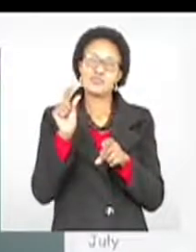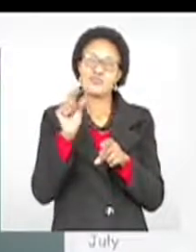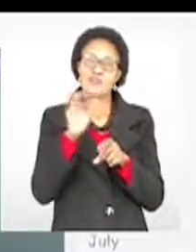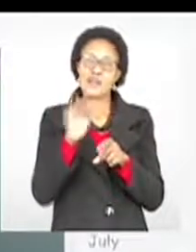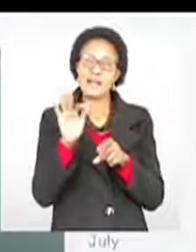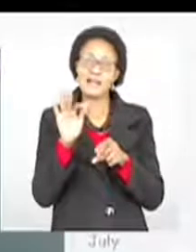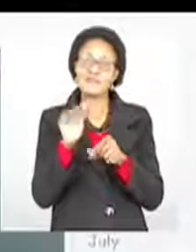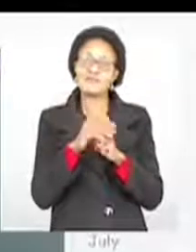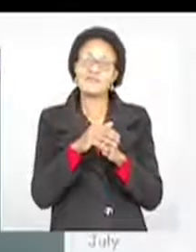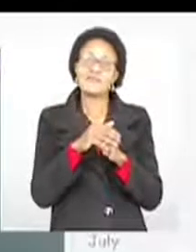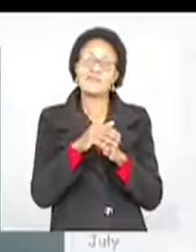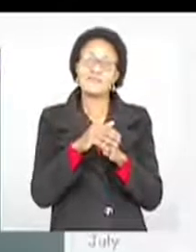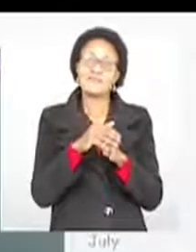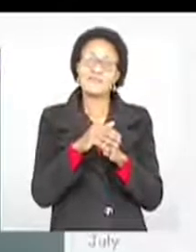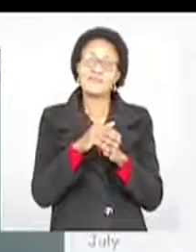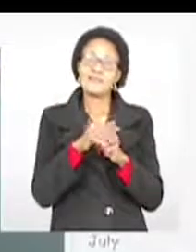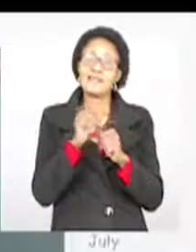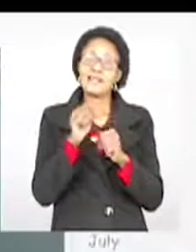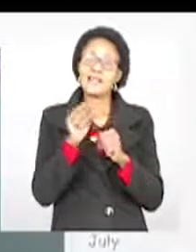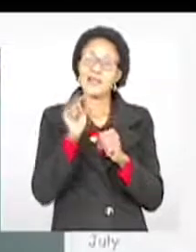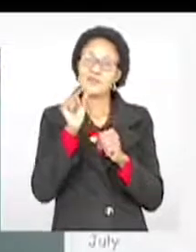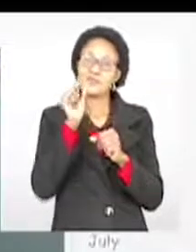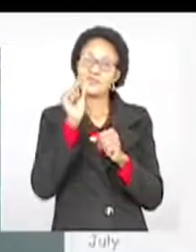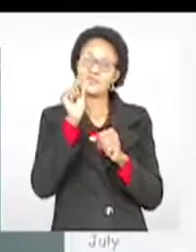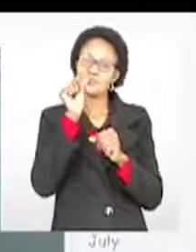small voice instead of a big voice.